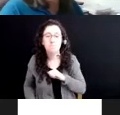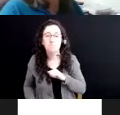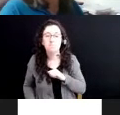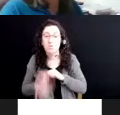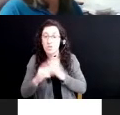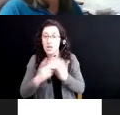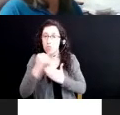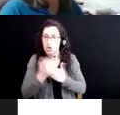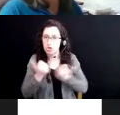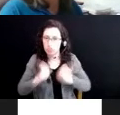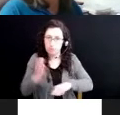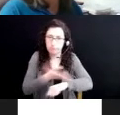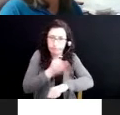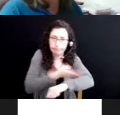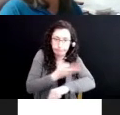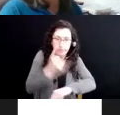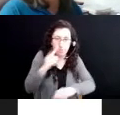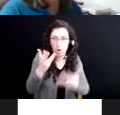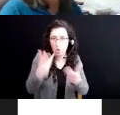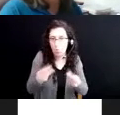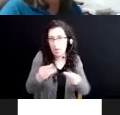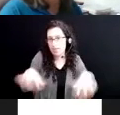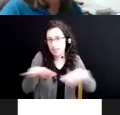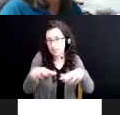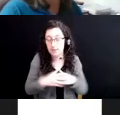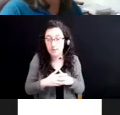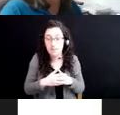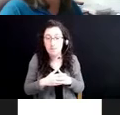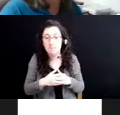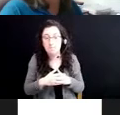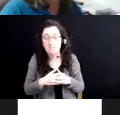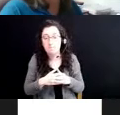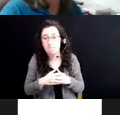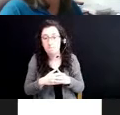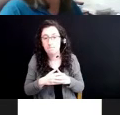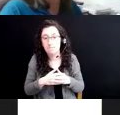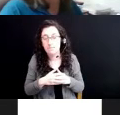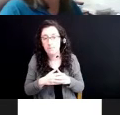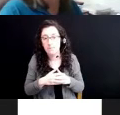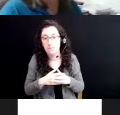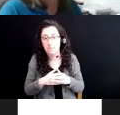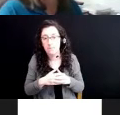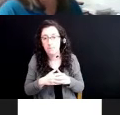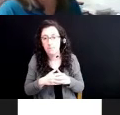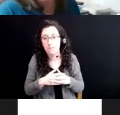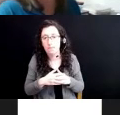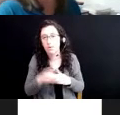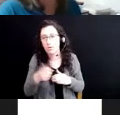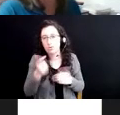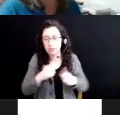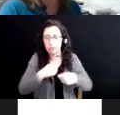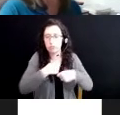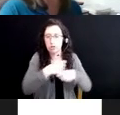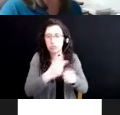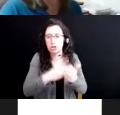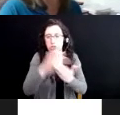as part of the wetland enhancement work, or the creation project part of it,